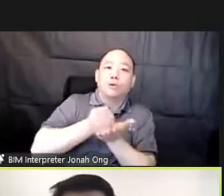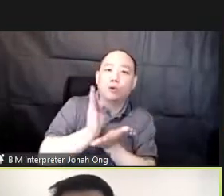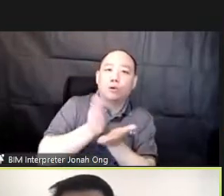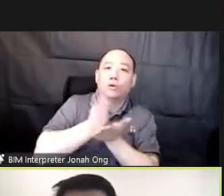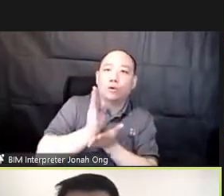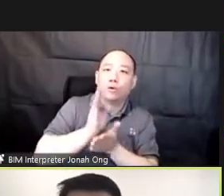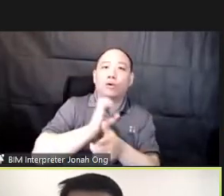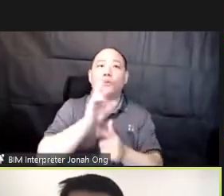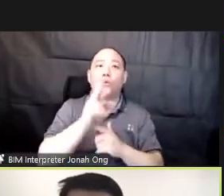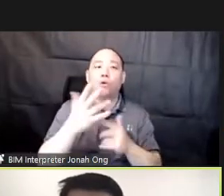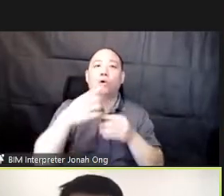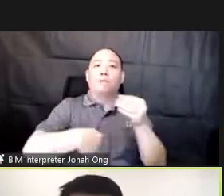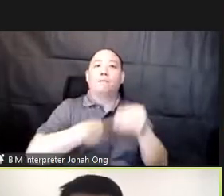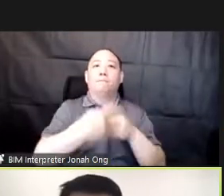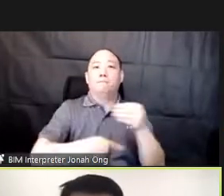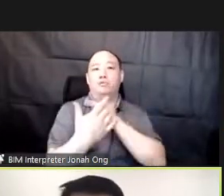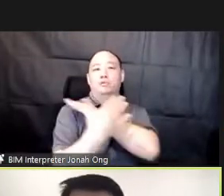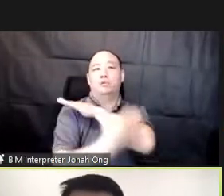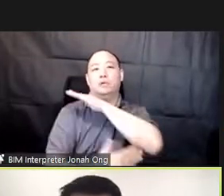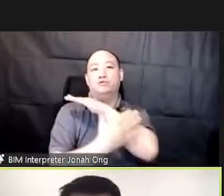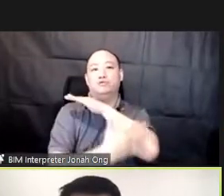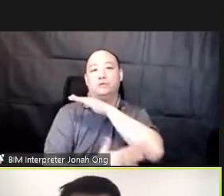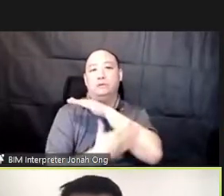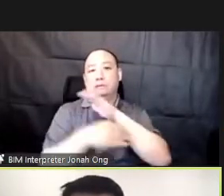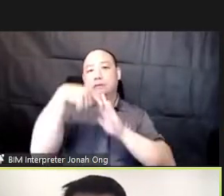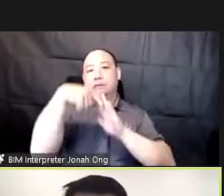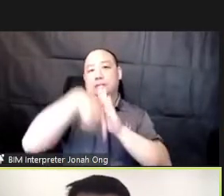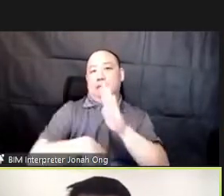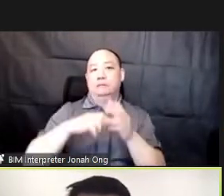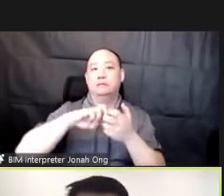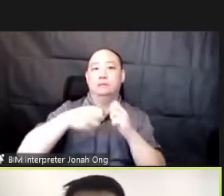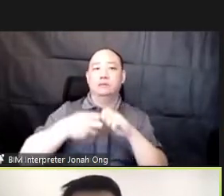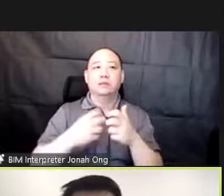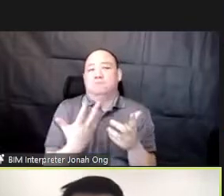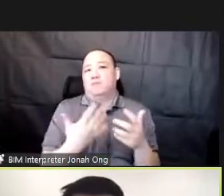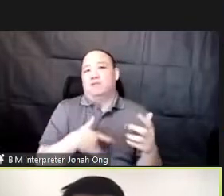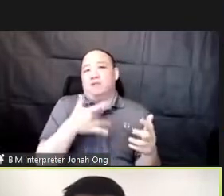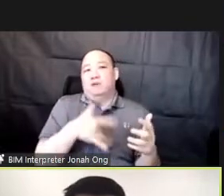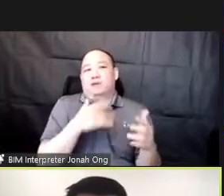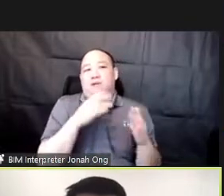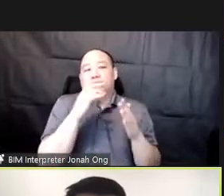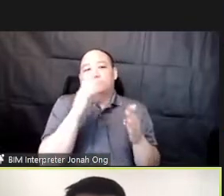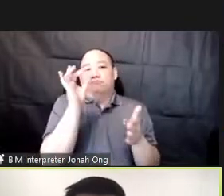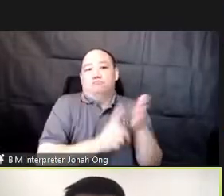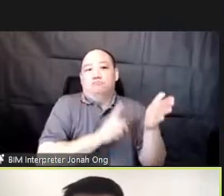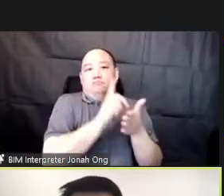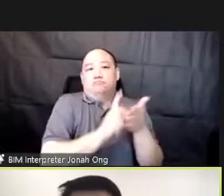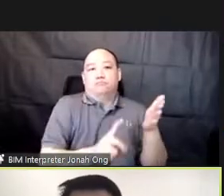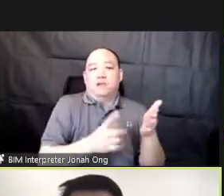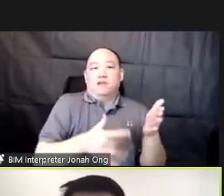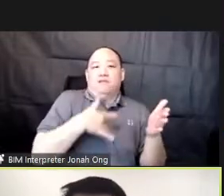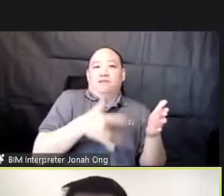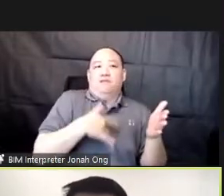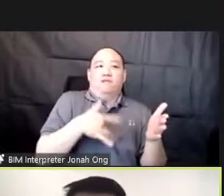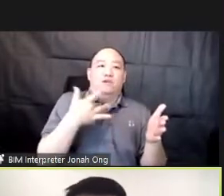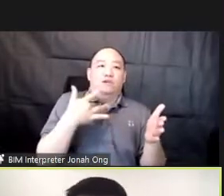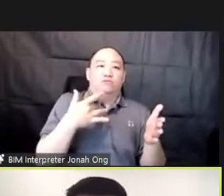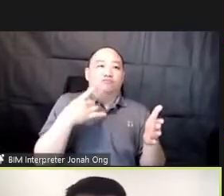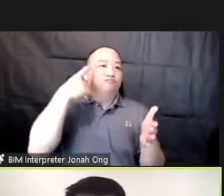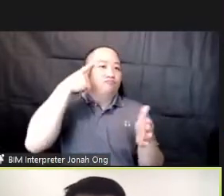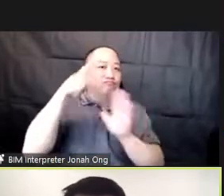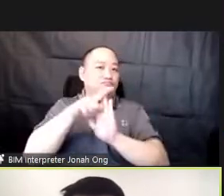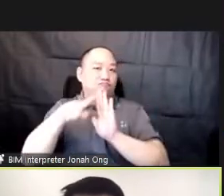country. But these kinds of narratives fuel segregation. They fuel discrimination and negative intergroup interactions. In one of our